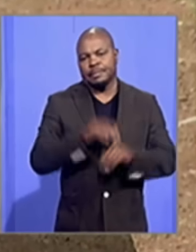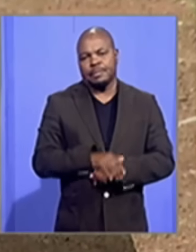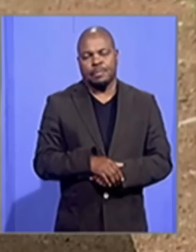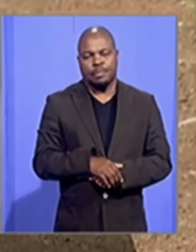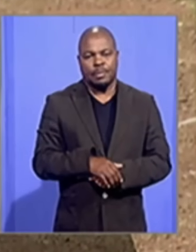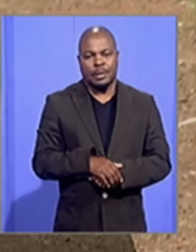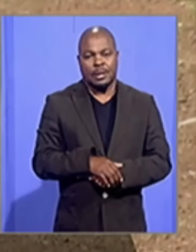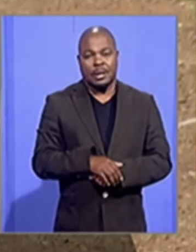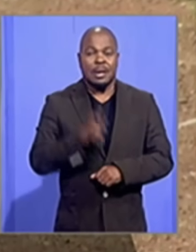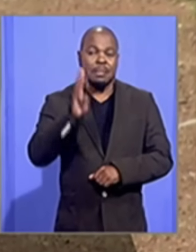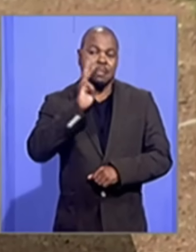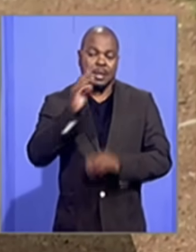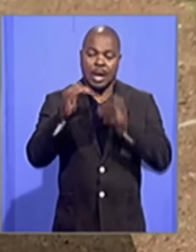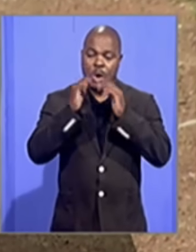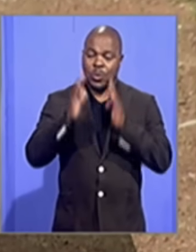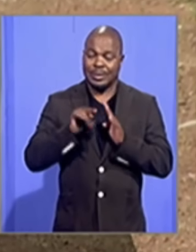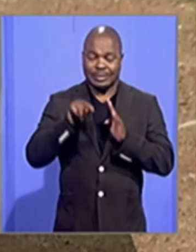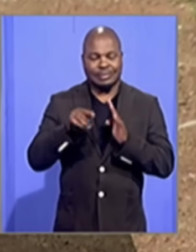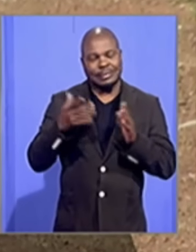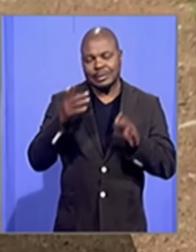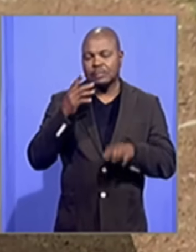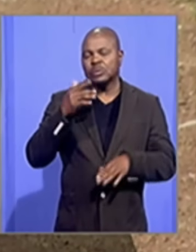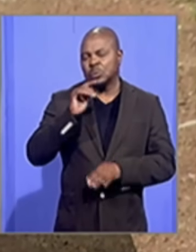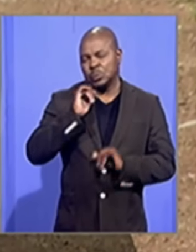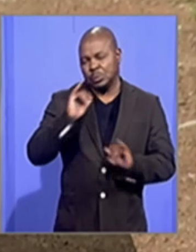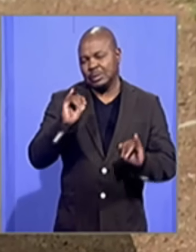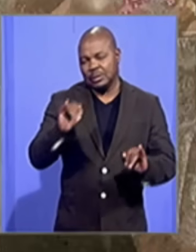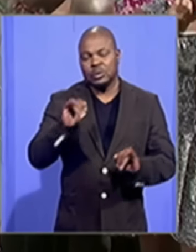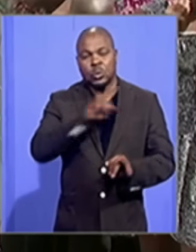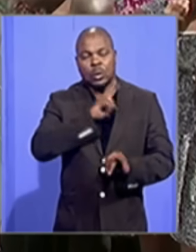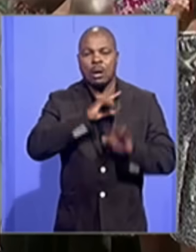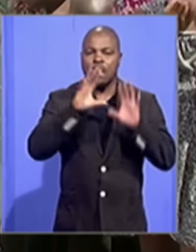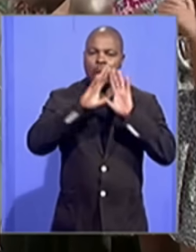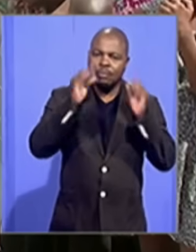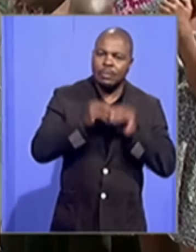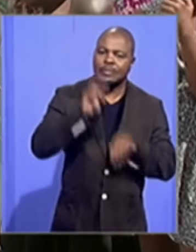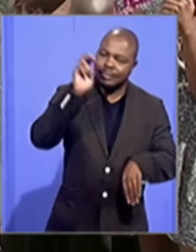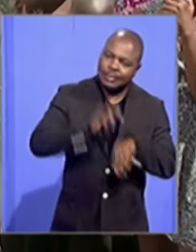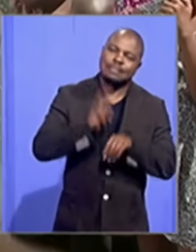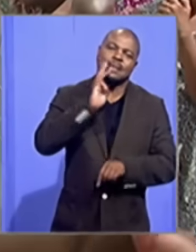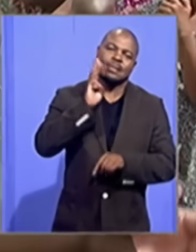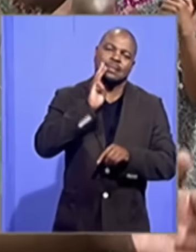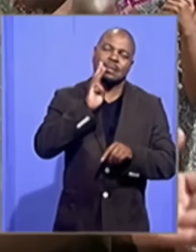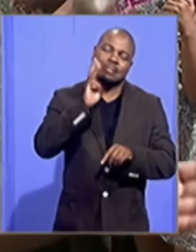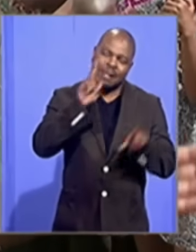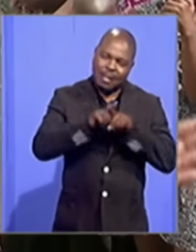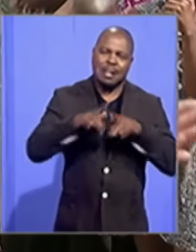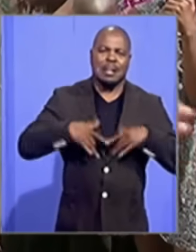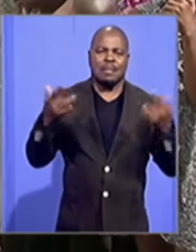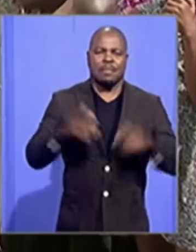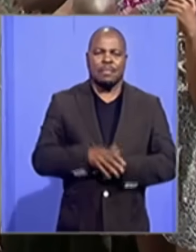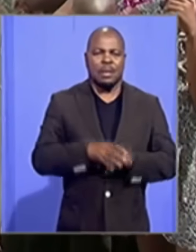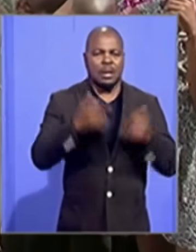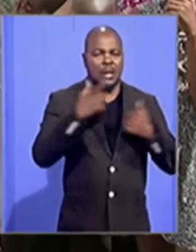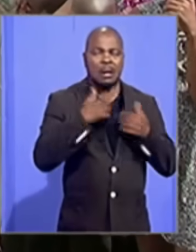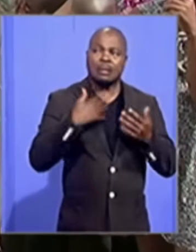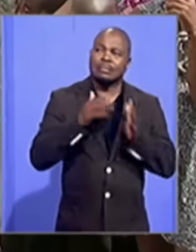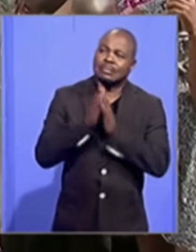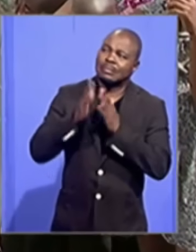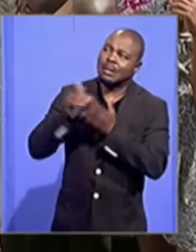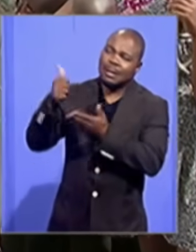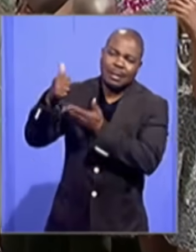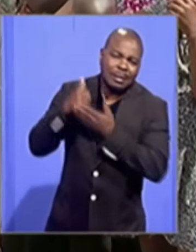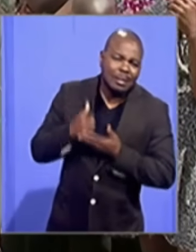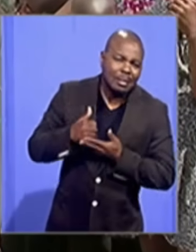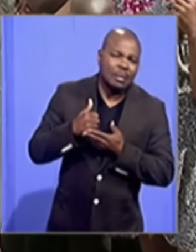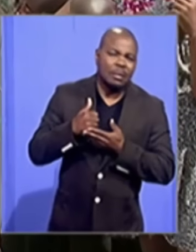bohloko ho dula o sena metsi ka tlong metsi ke bophelo ntho ngolong o yetsa ka metsi jwalo re ne le tsena nana re ne re kopa fela thuso hore na ebe re ka